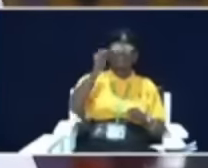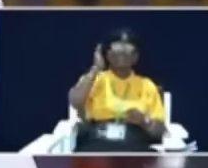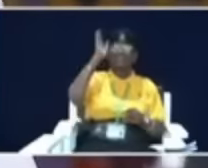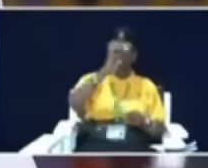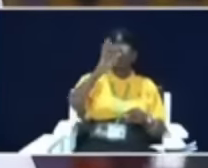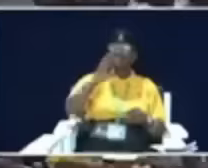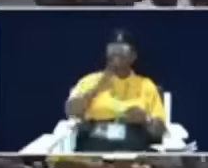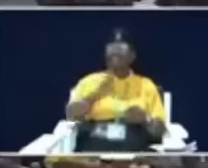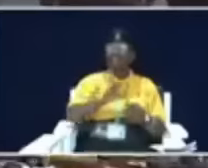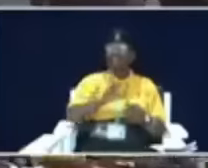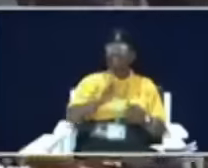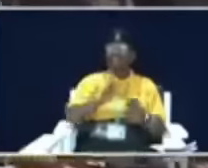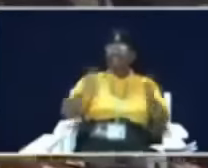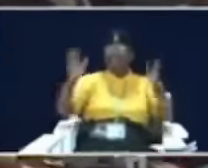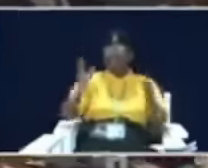100% now.